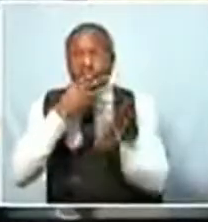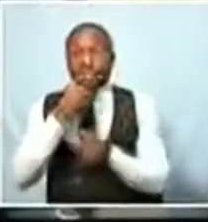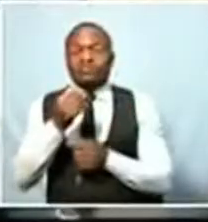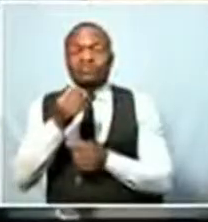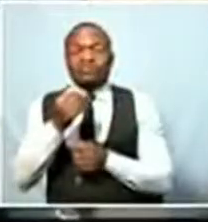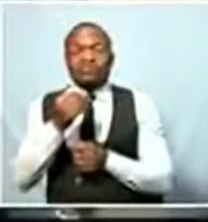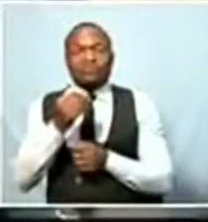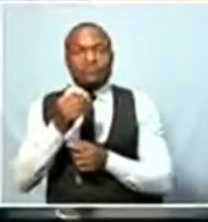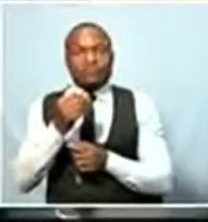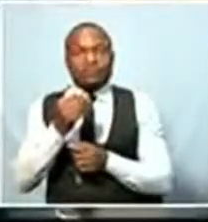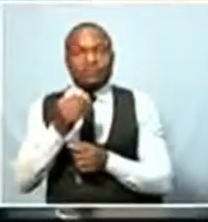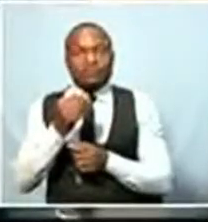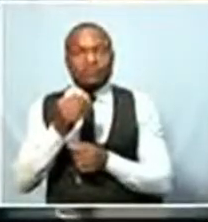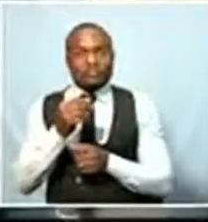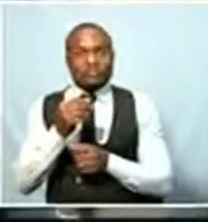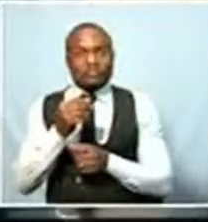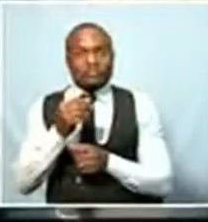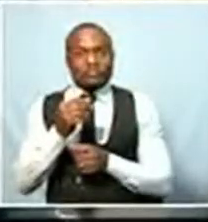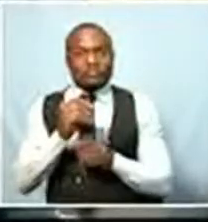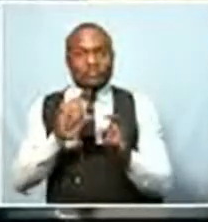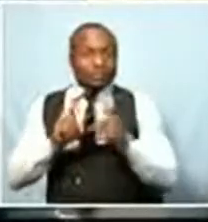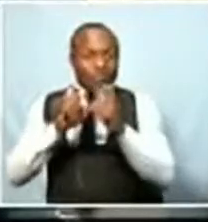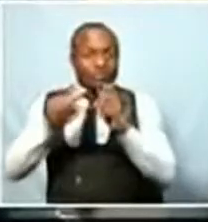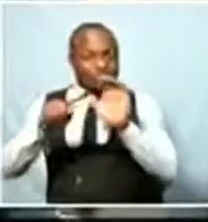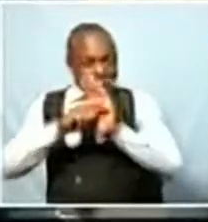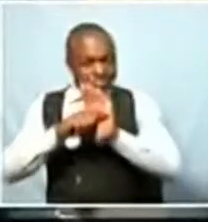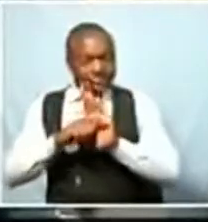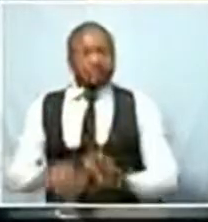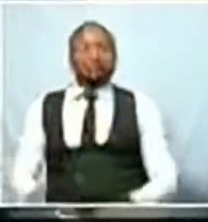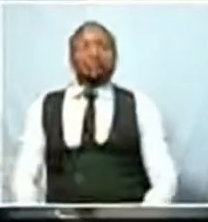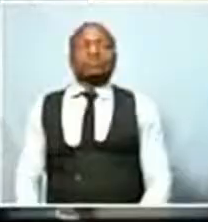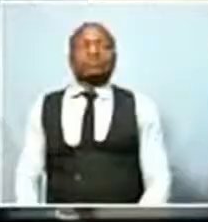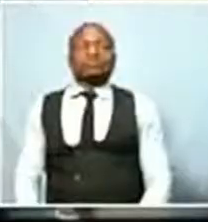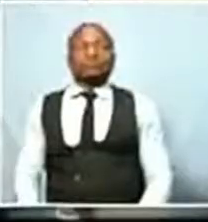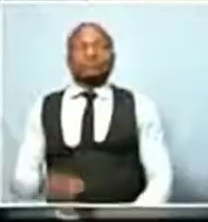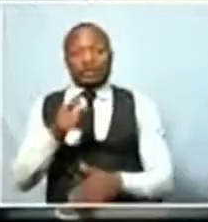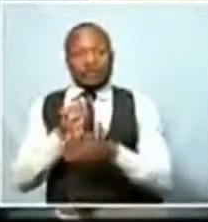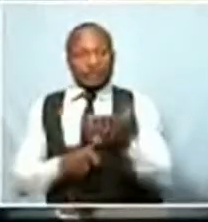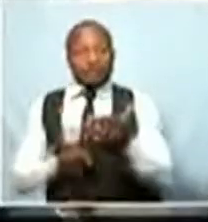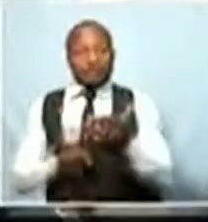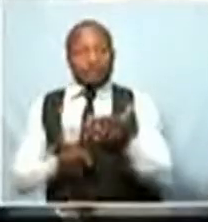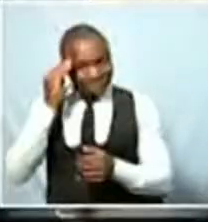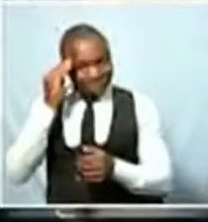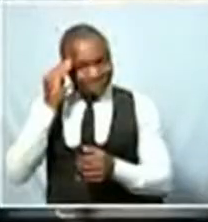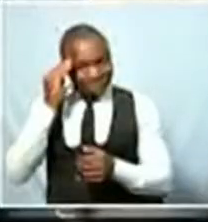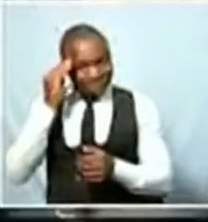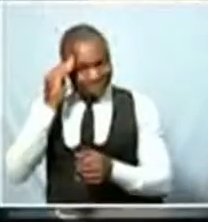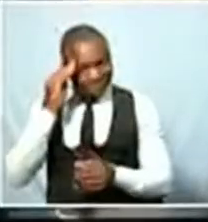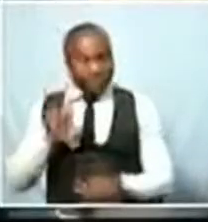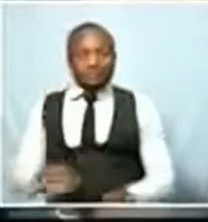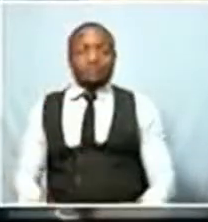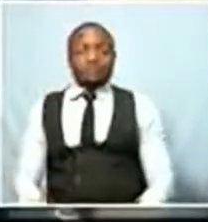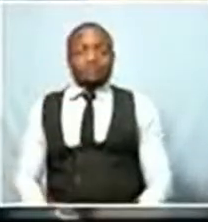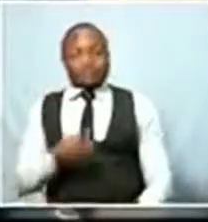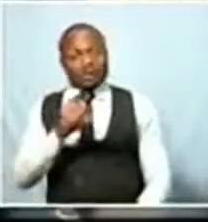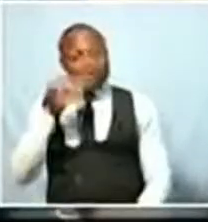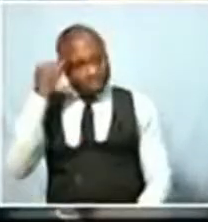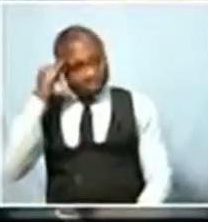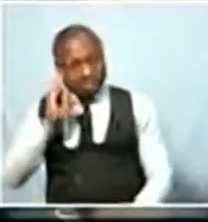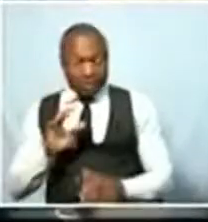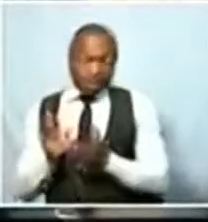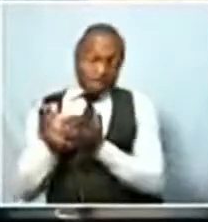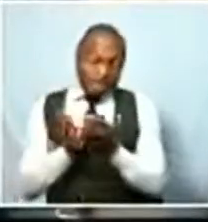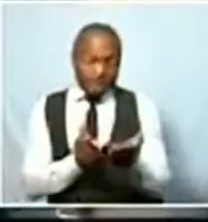are affected negatively. That's what I wanted to find out. That idea you brought